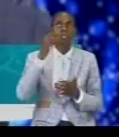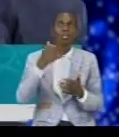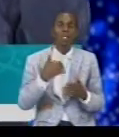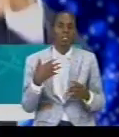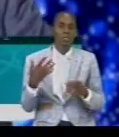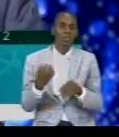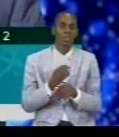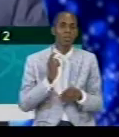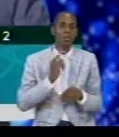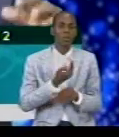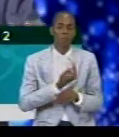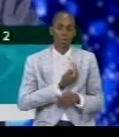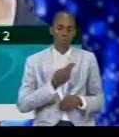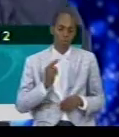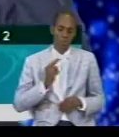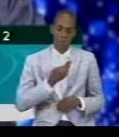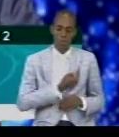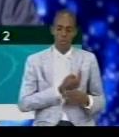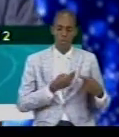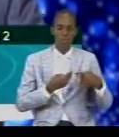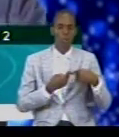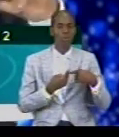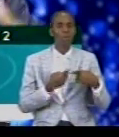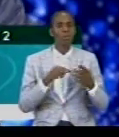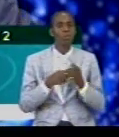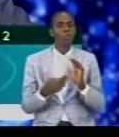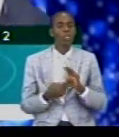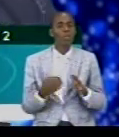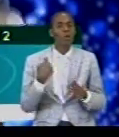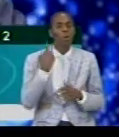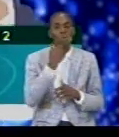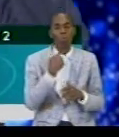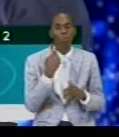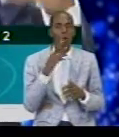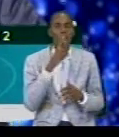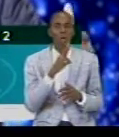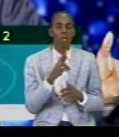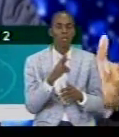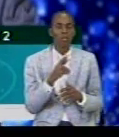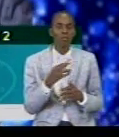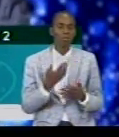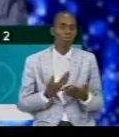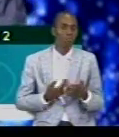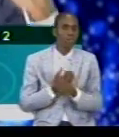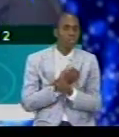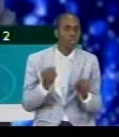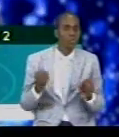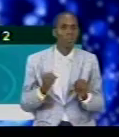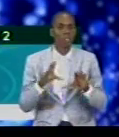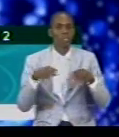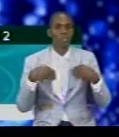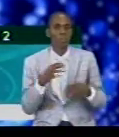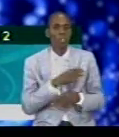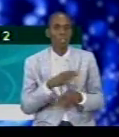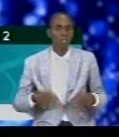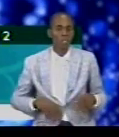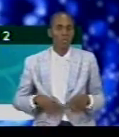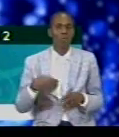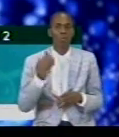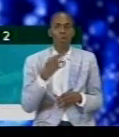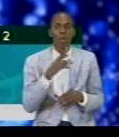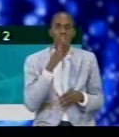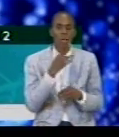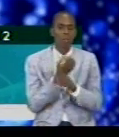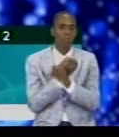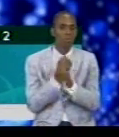to Christians, those who have been born again, those who have been cleansed by the blood of Jesus Christ, those who have been redeemed by the